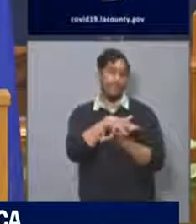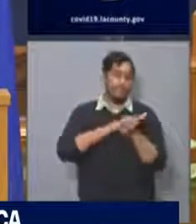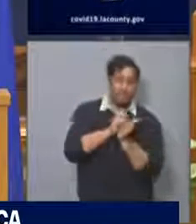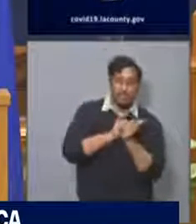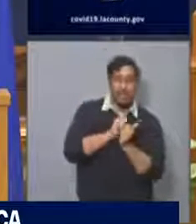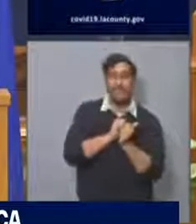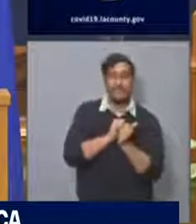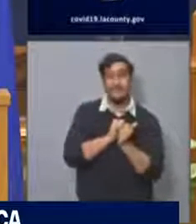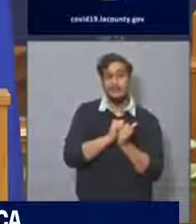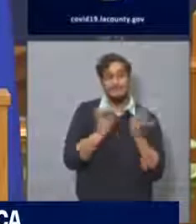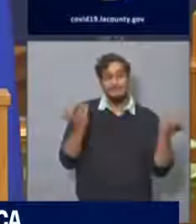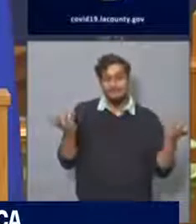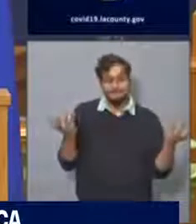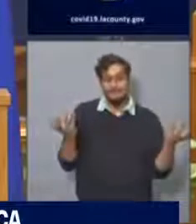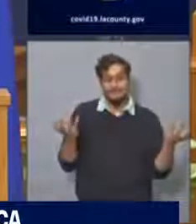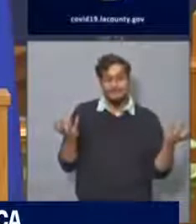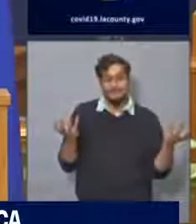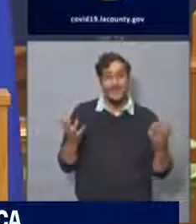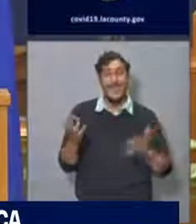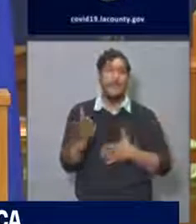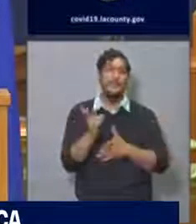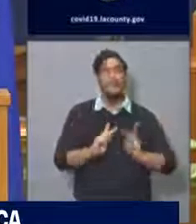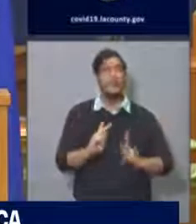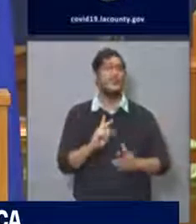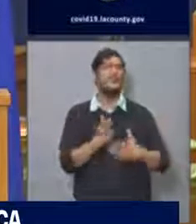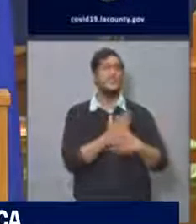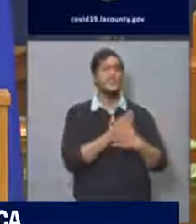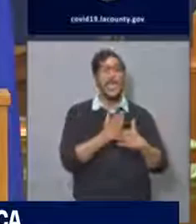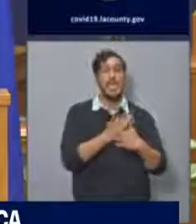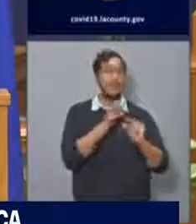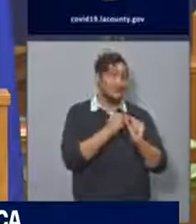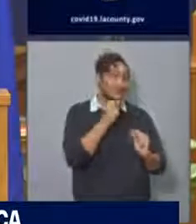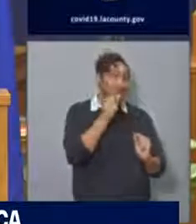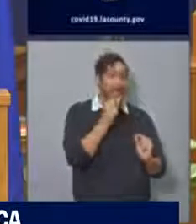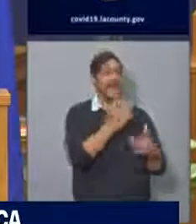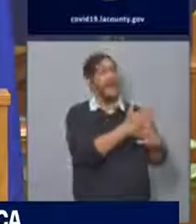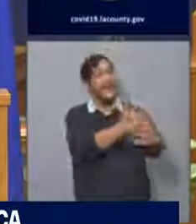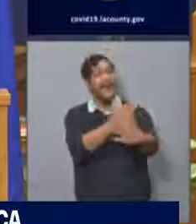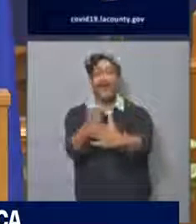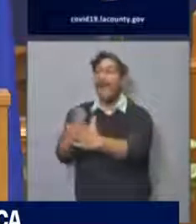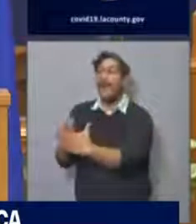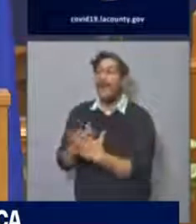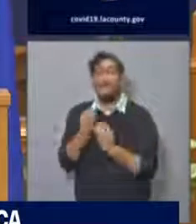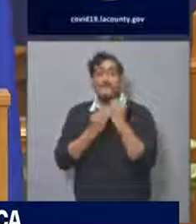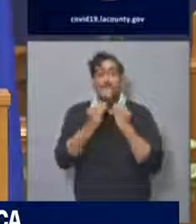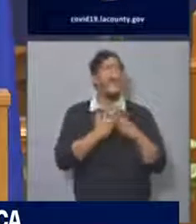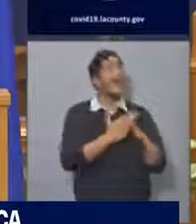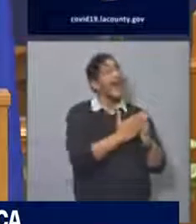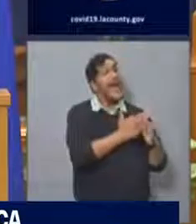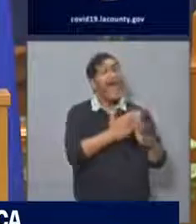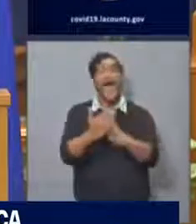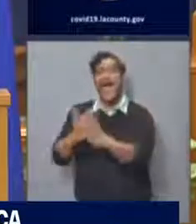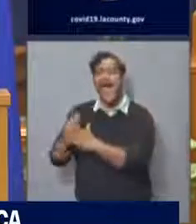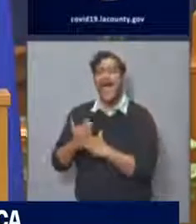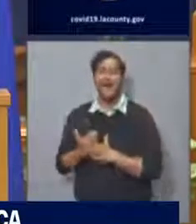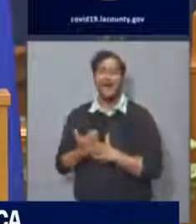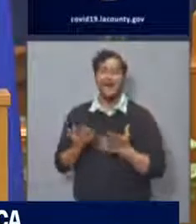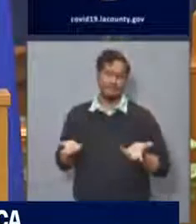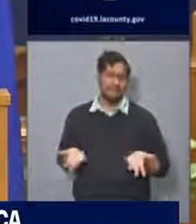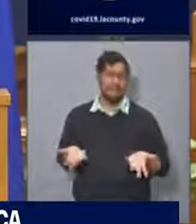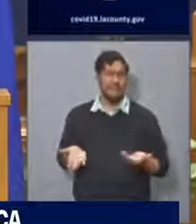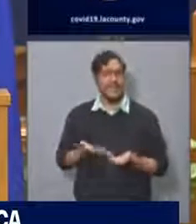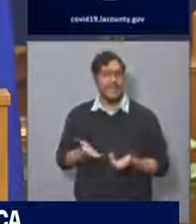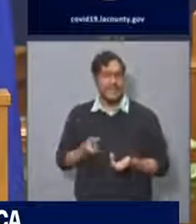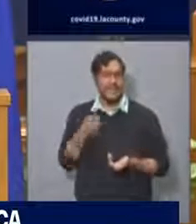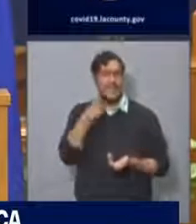heart. So there's not a lot of washing hands, people are sharing utensils, people are sharing food. Pretty easy to think about how there could